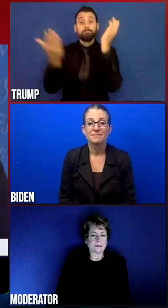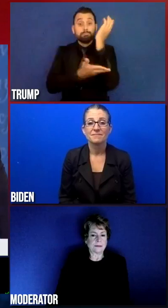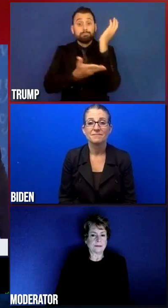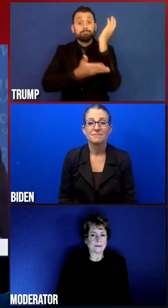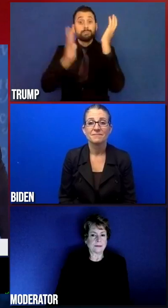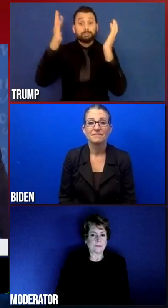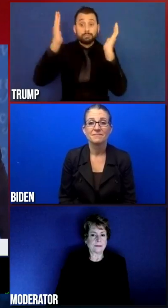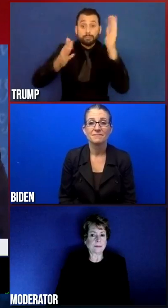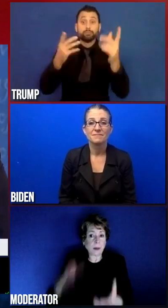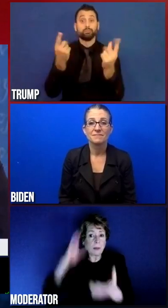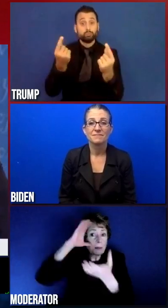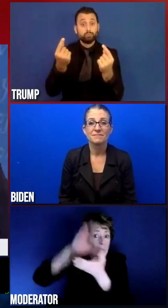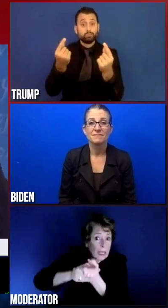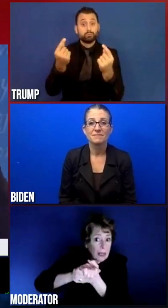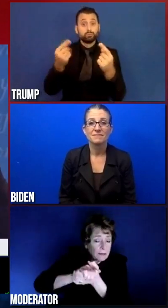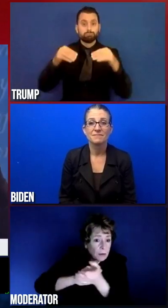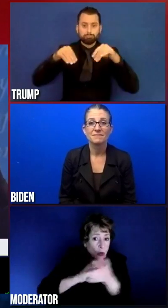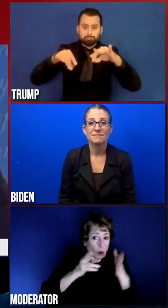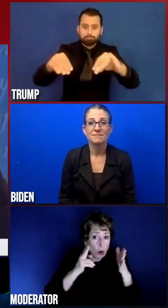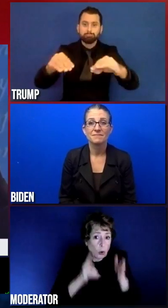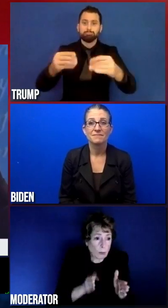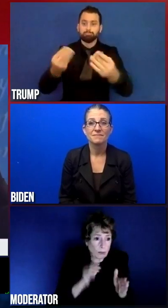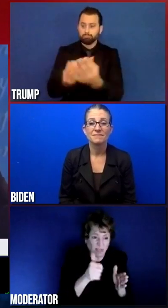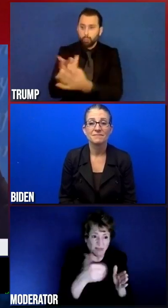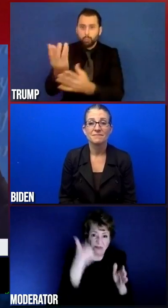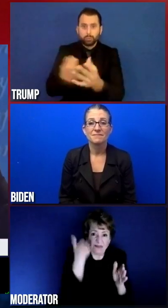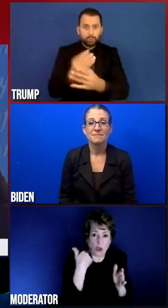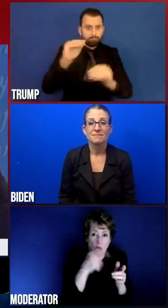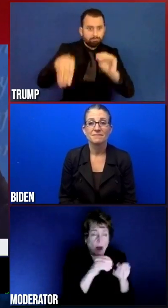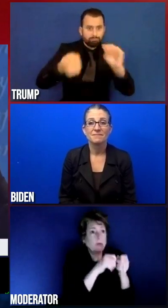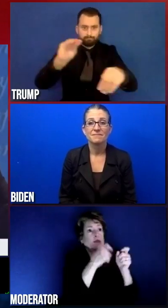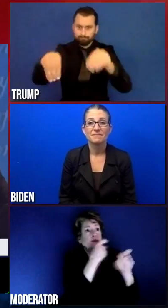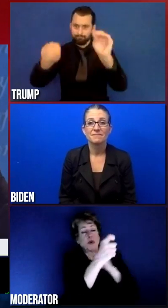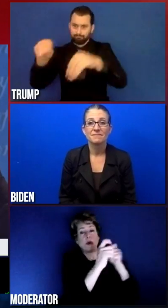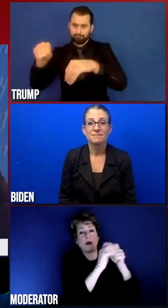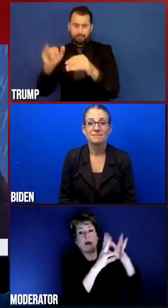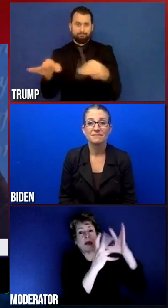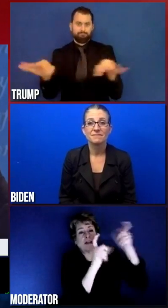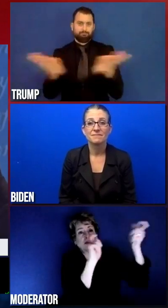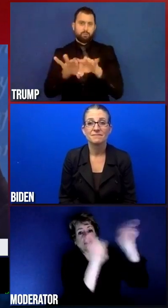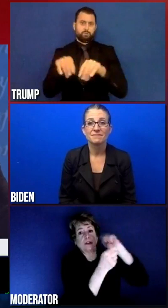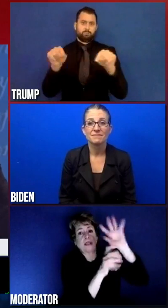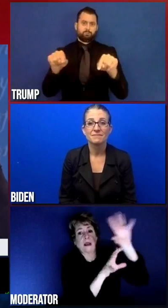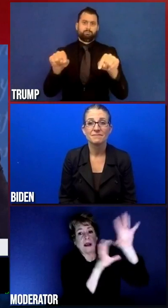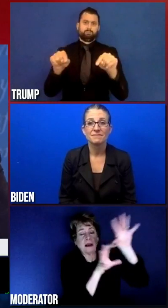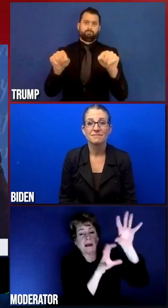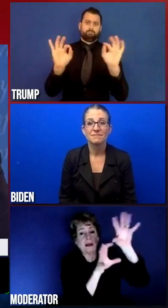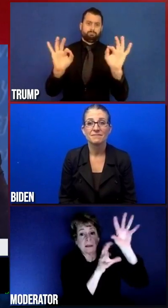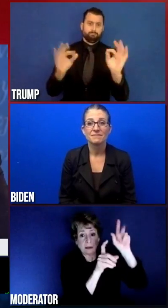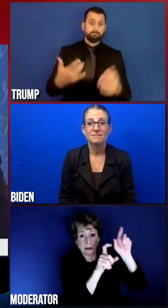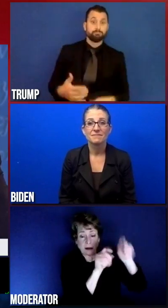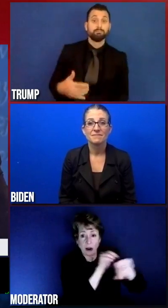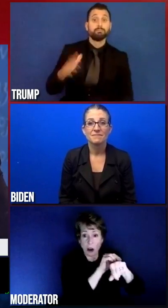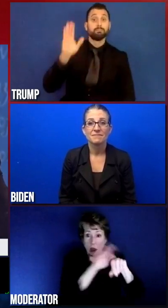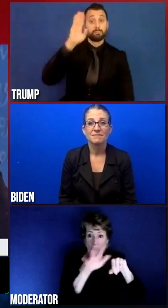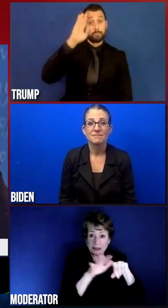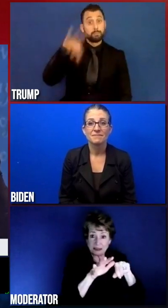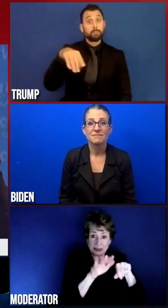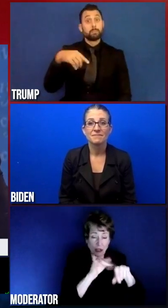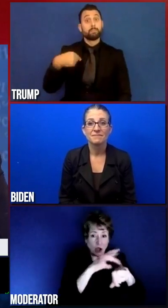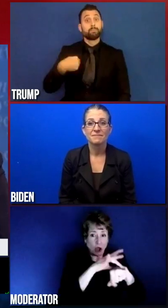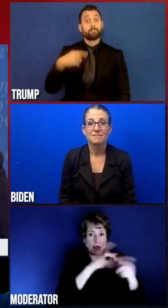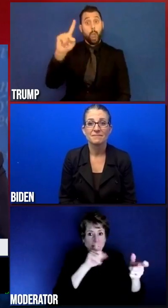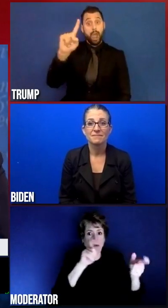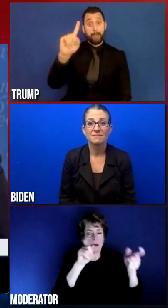human pollution, greenhouse gas emissions contributes to the global warming of I this think planet? a lot of things do, but I think to an extent,